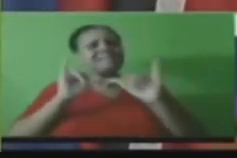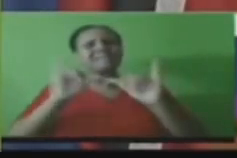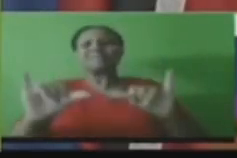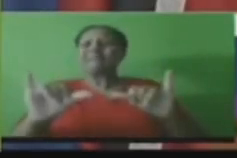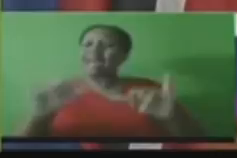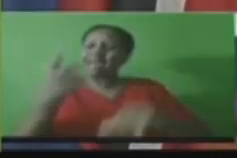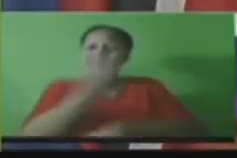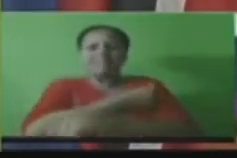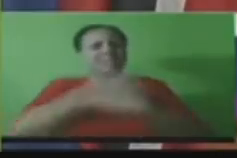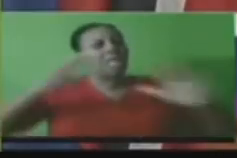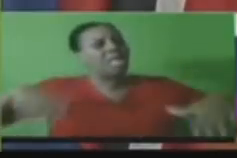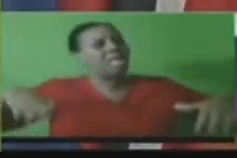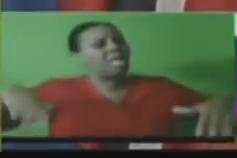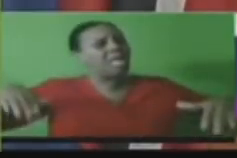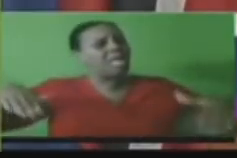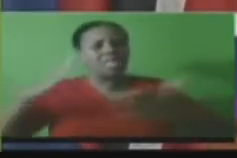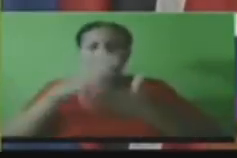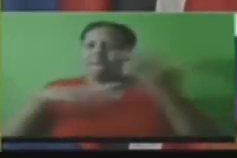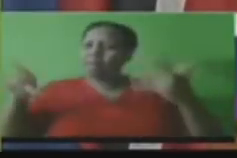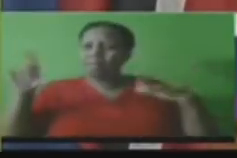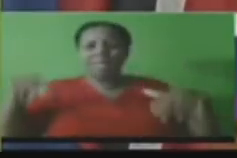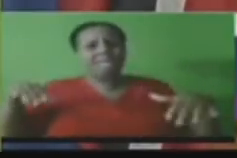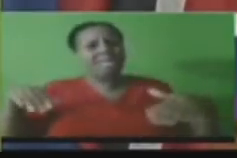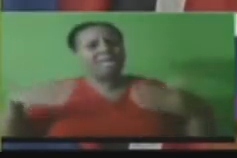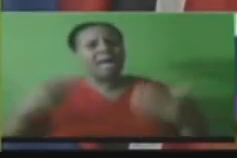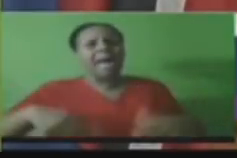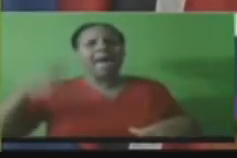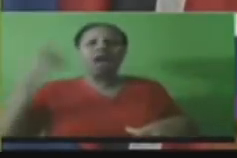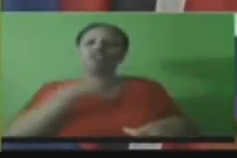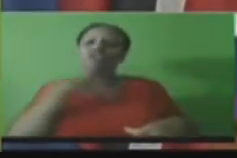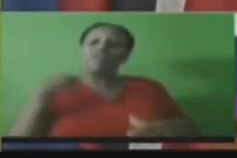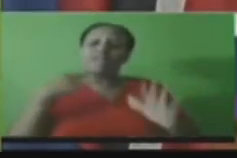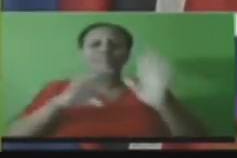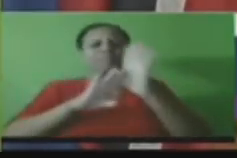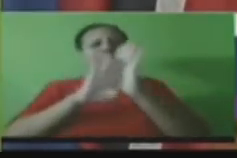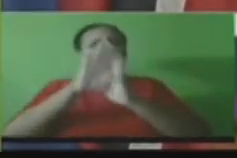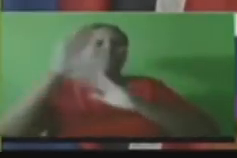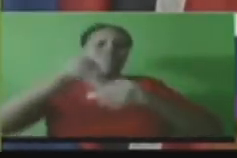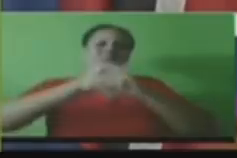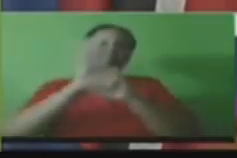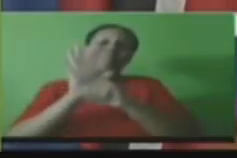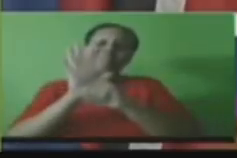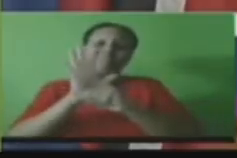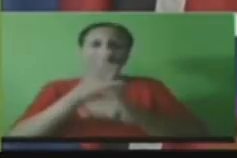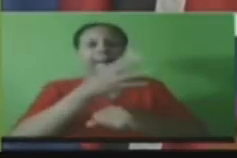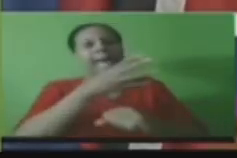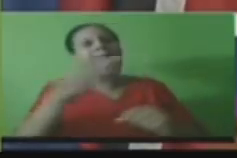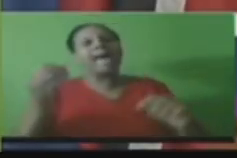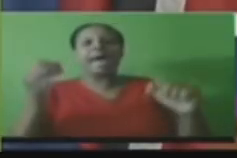COVID-19 and to develop complications from COVID-19.